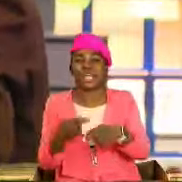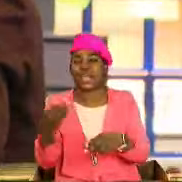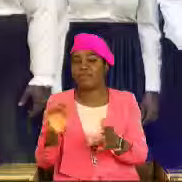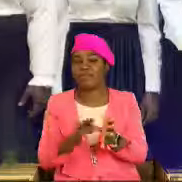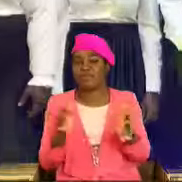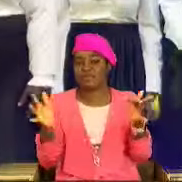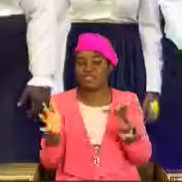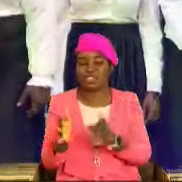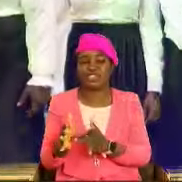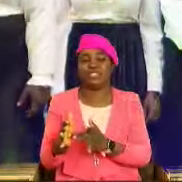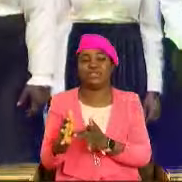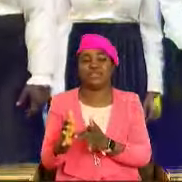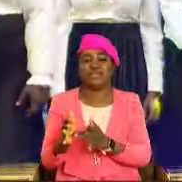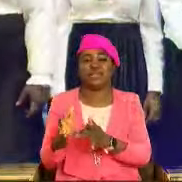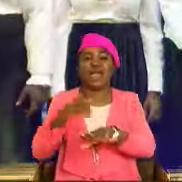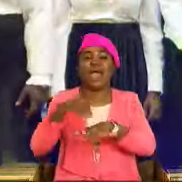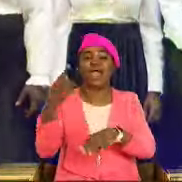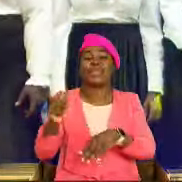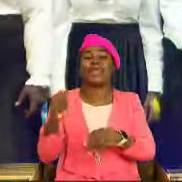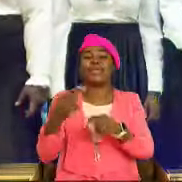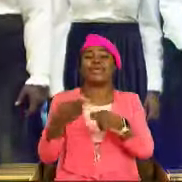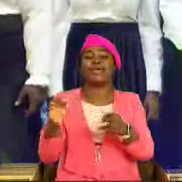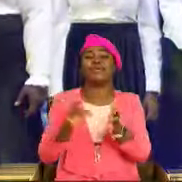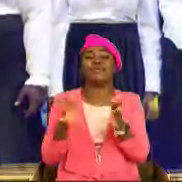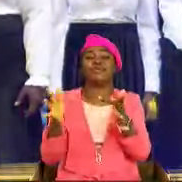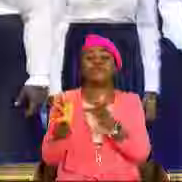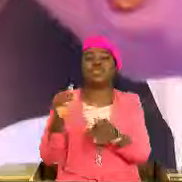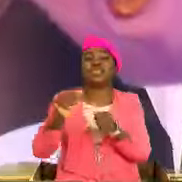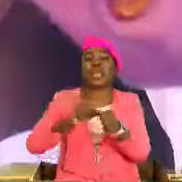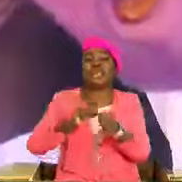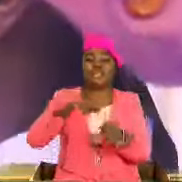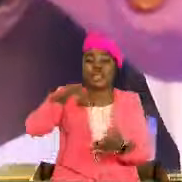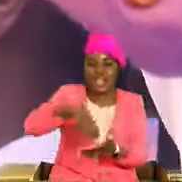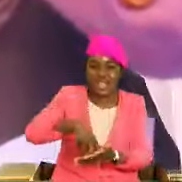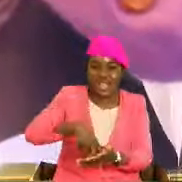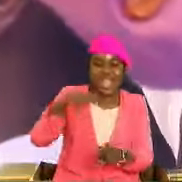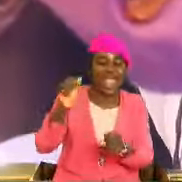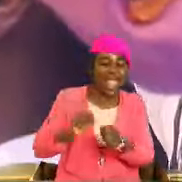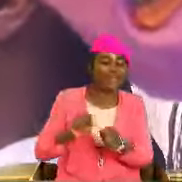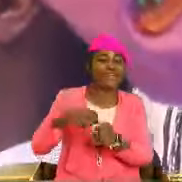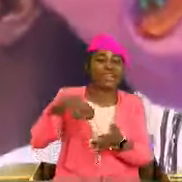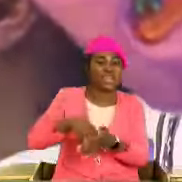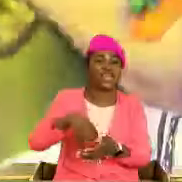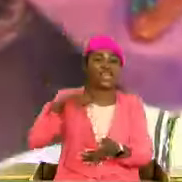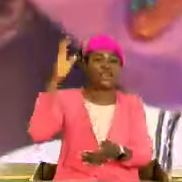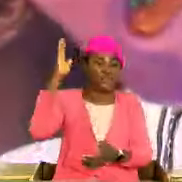the name the name of Jesus every